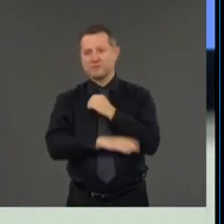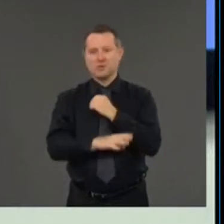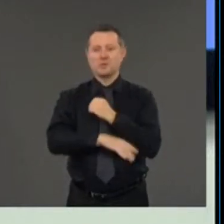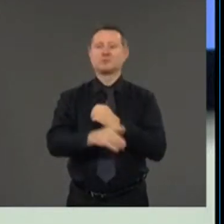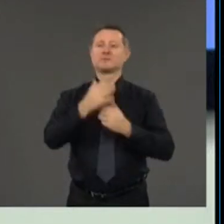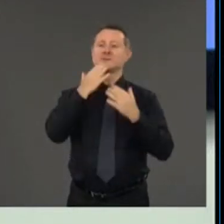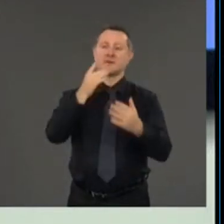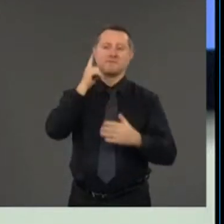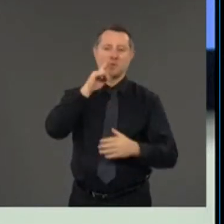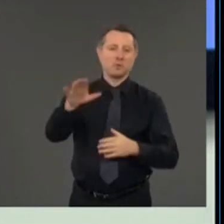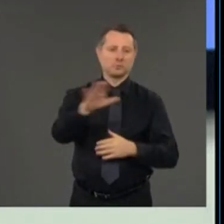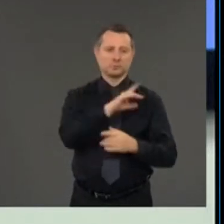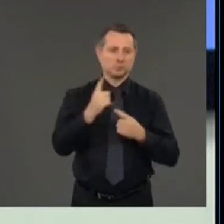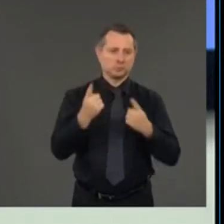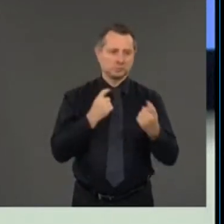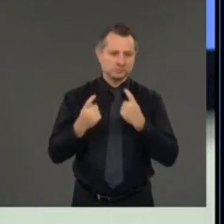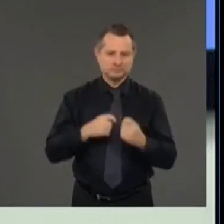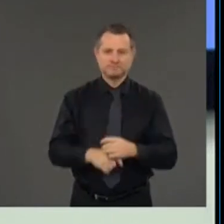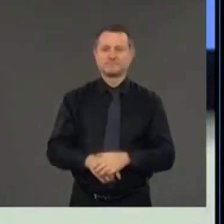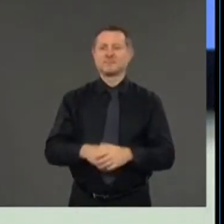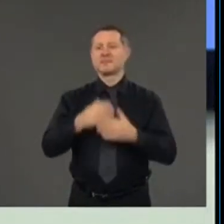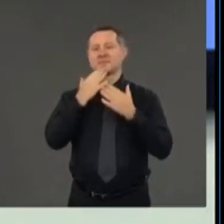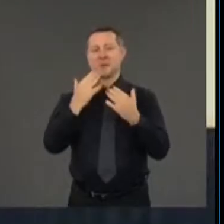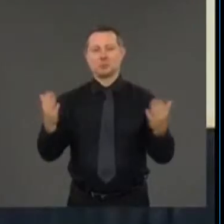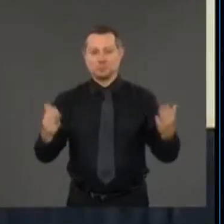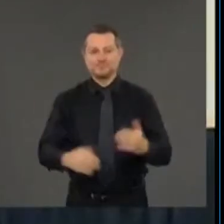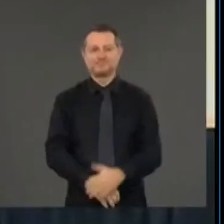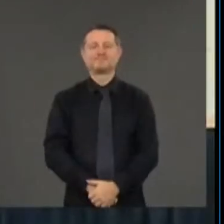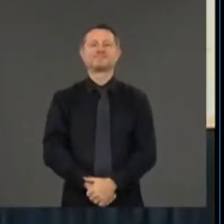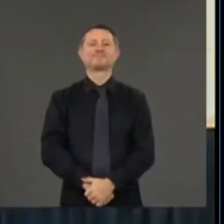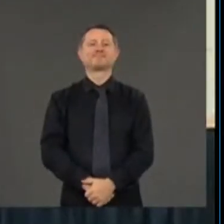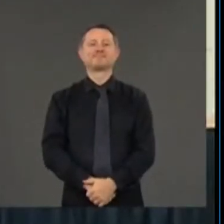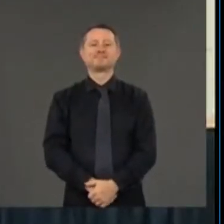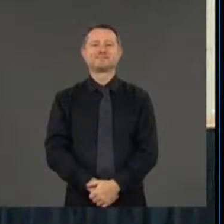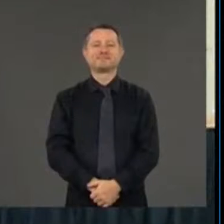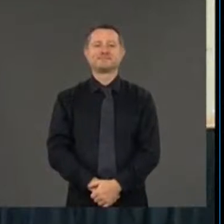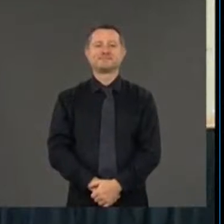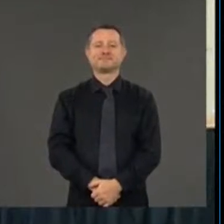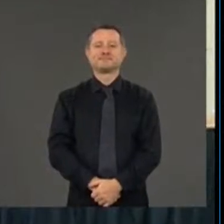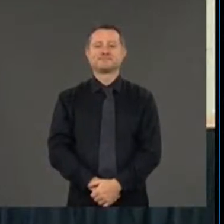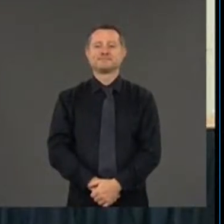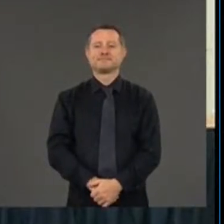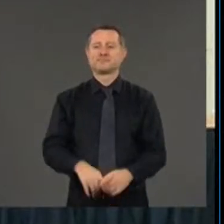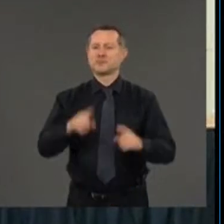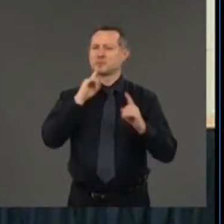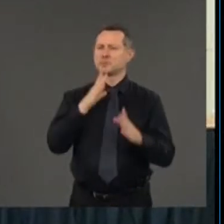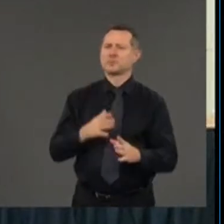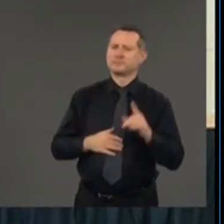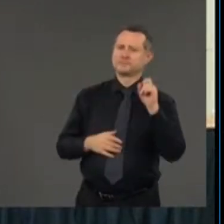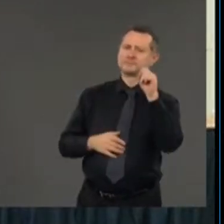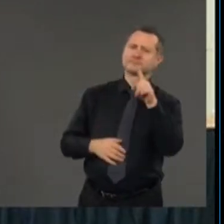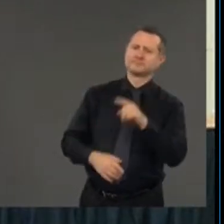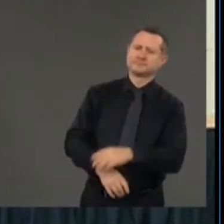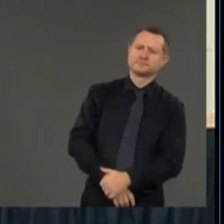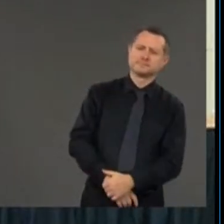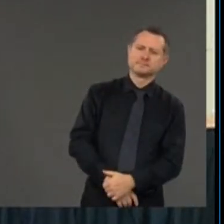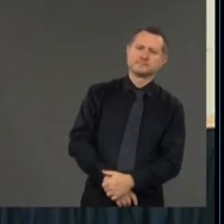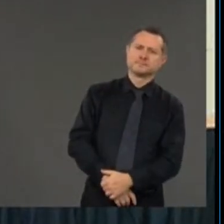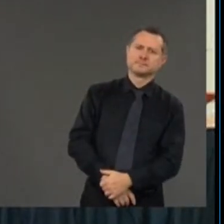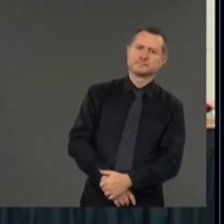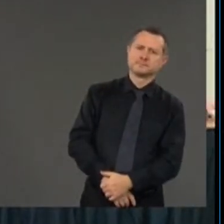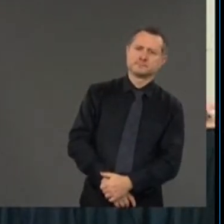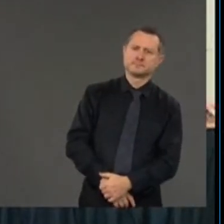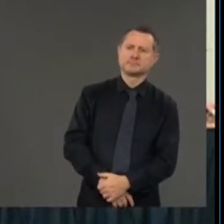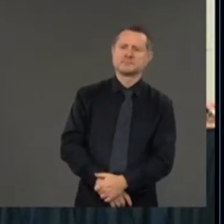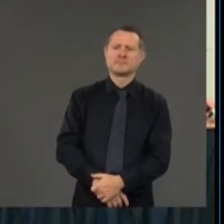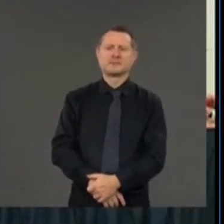questions, I'm sure our team can answer them. Thanks. Commissioner, just one follow-up. If you're saying that, are you implying that a lack of training